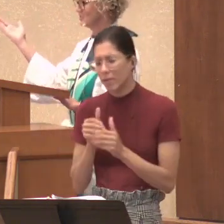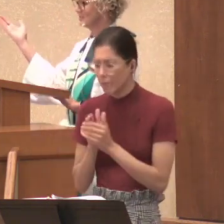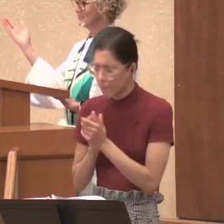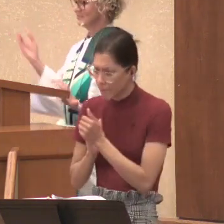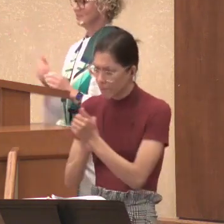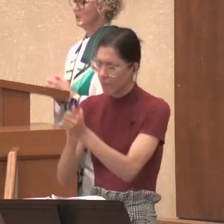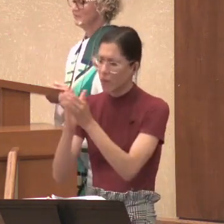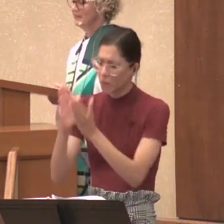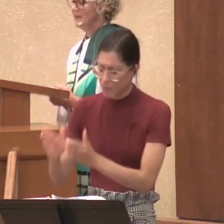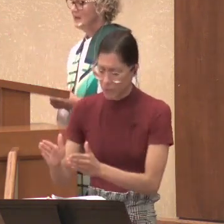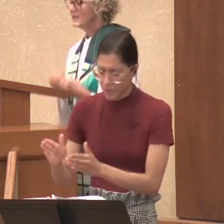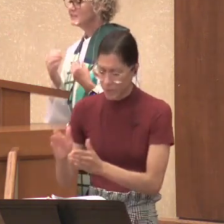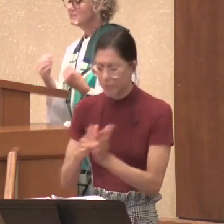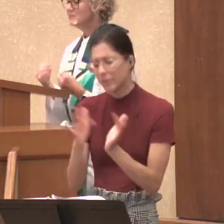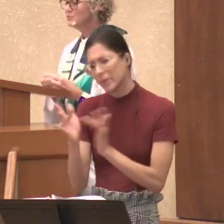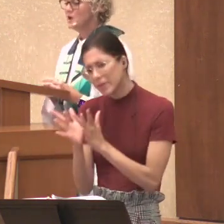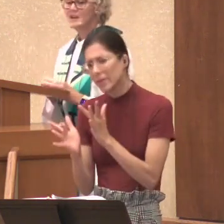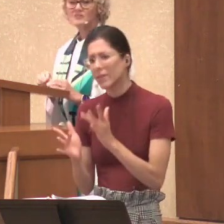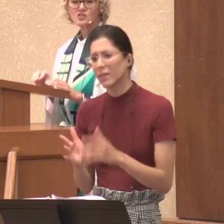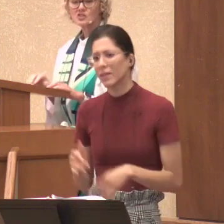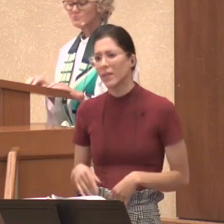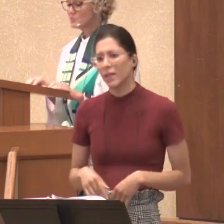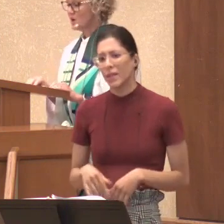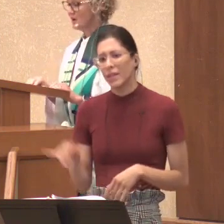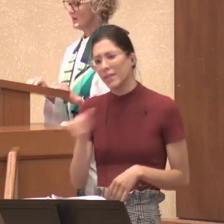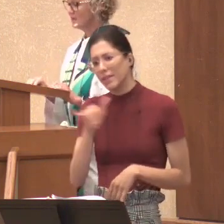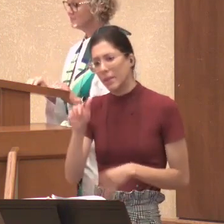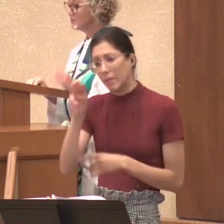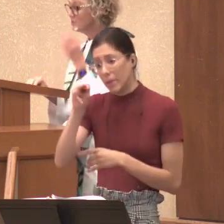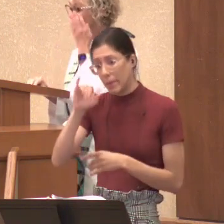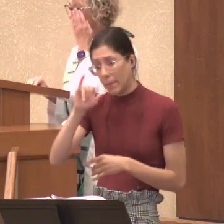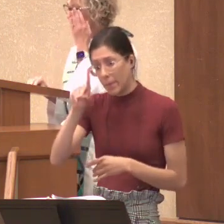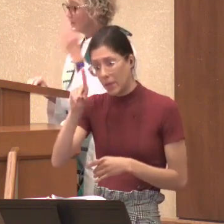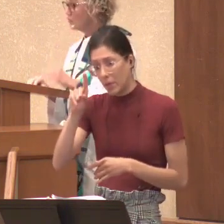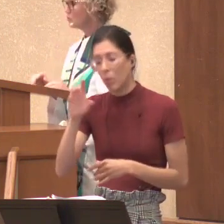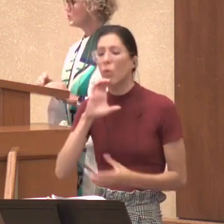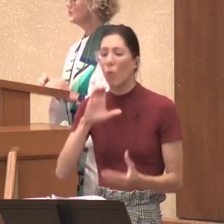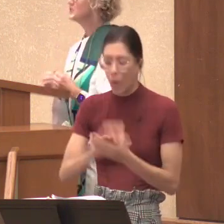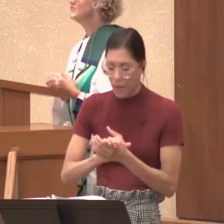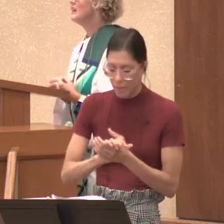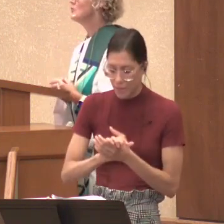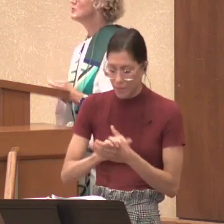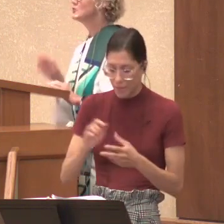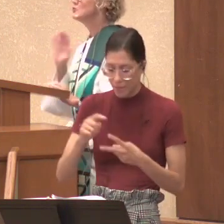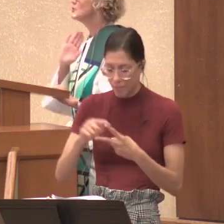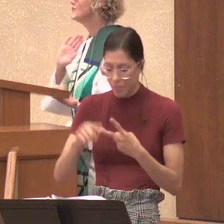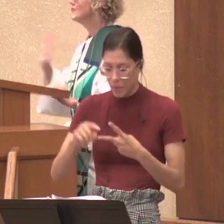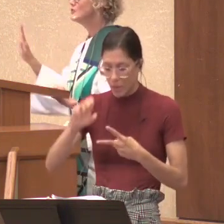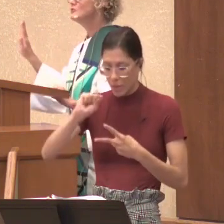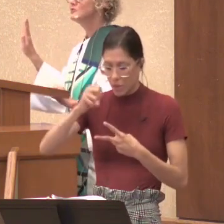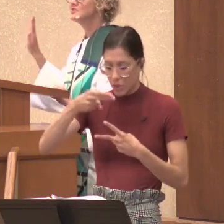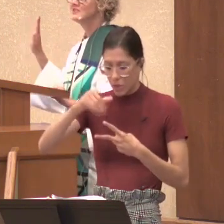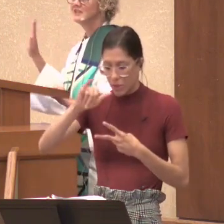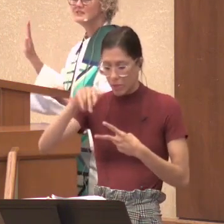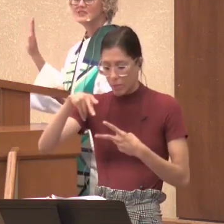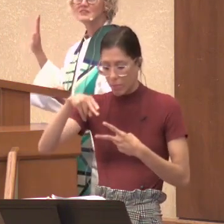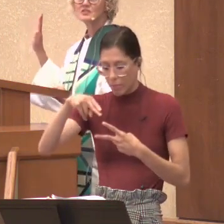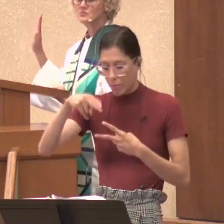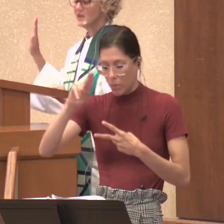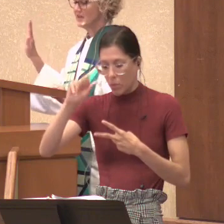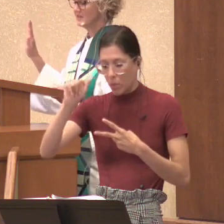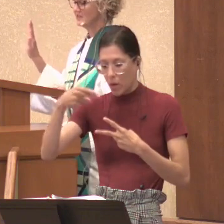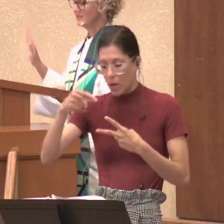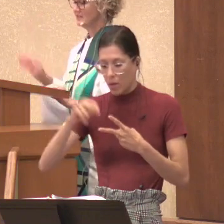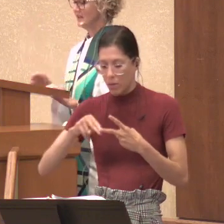of Jesus. Like the midwives, Shiprua and Pua, the world needs followers who refuse to give in